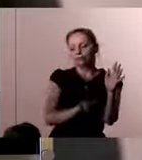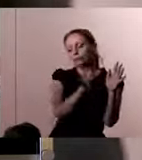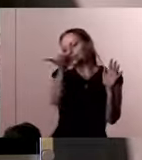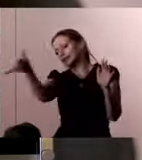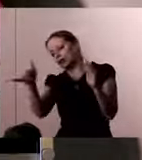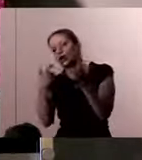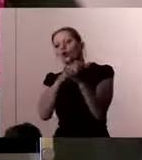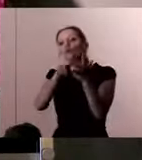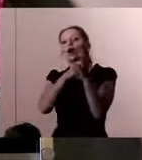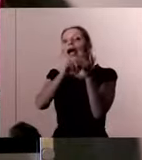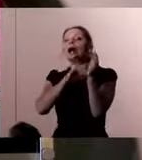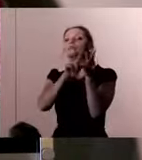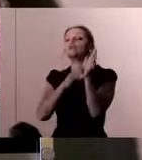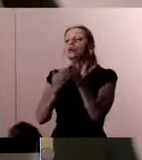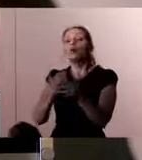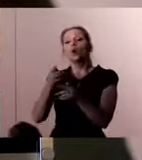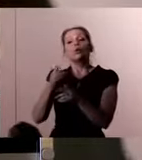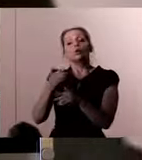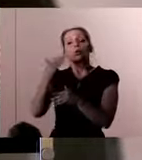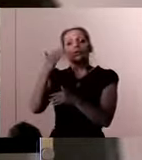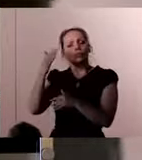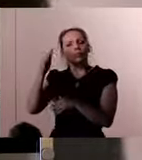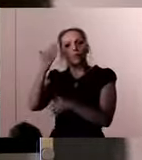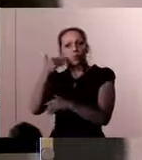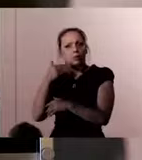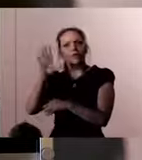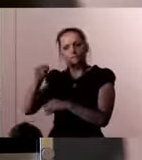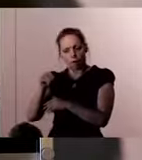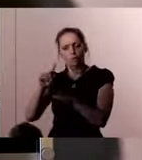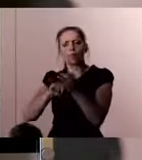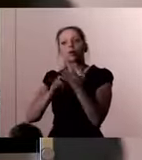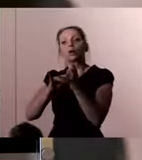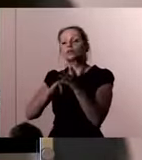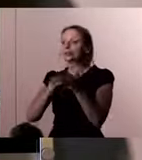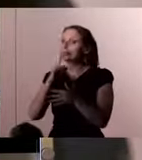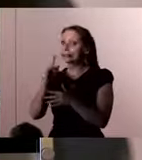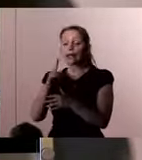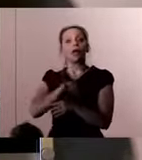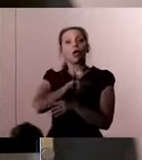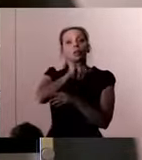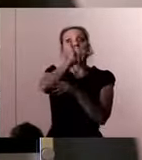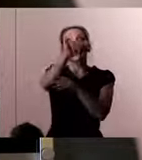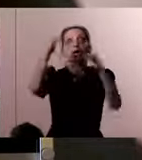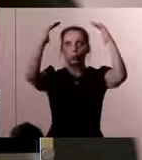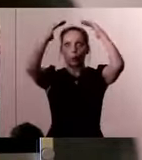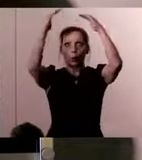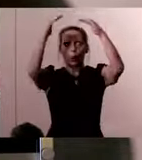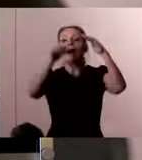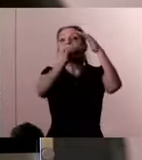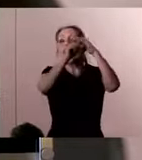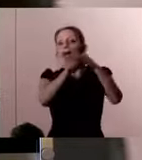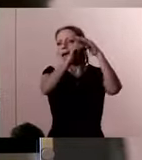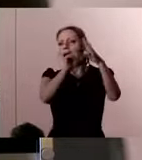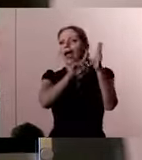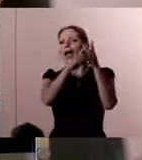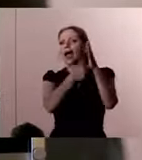airline made a statement, and here's what she said, I quote, "The plane was not maintaining its normal air pressure." She said, "In line with